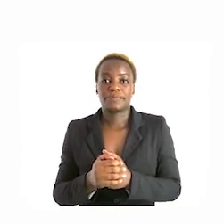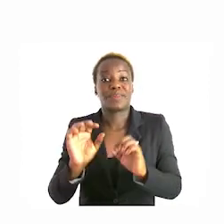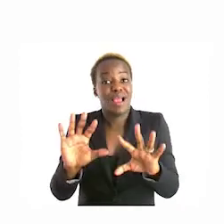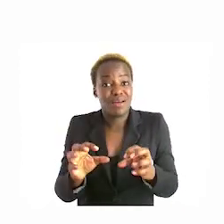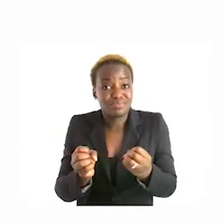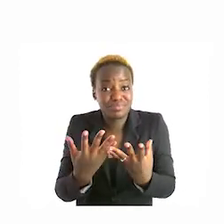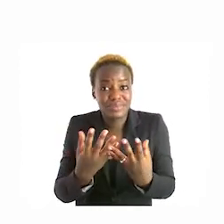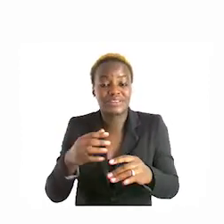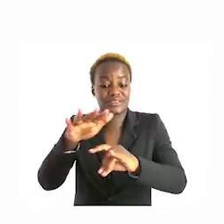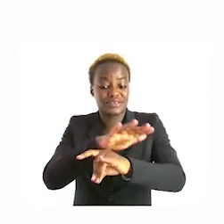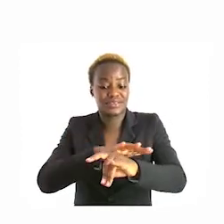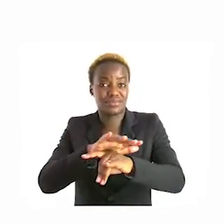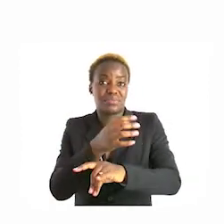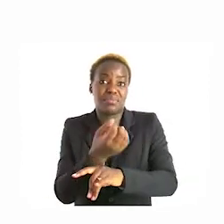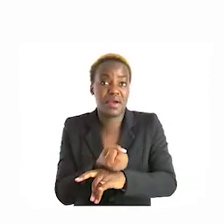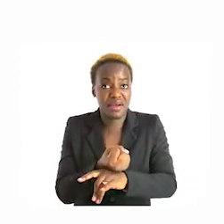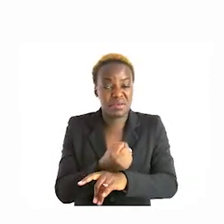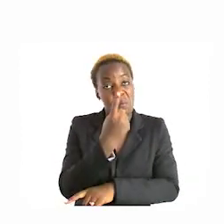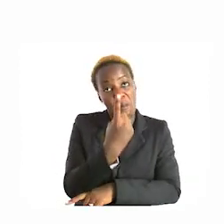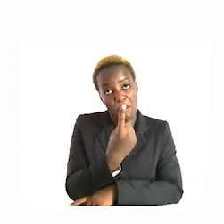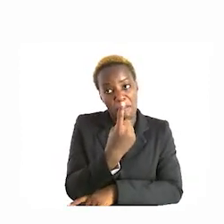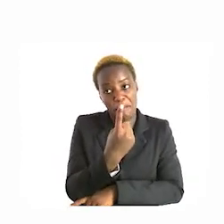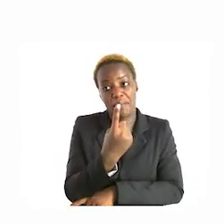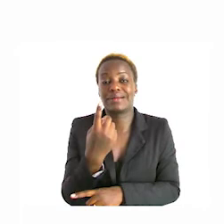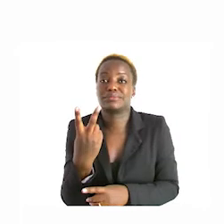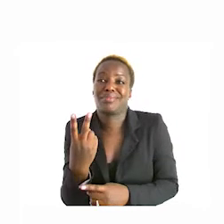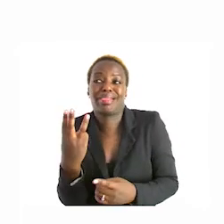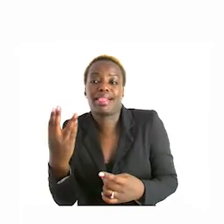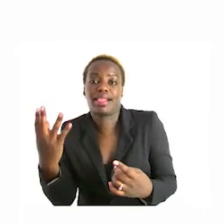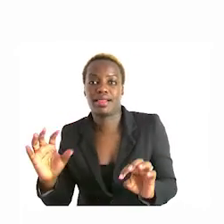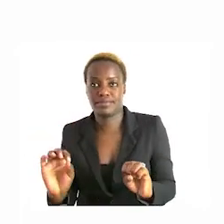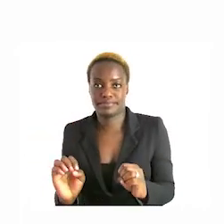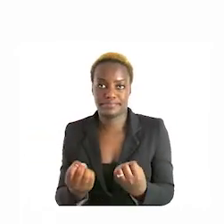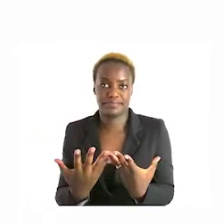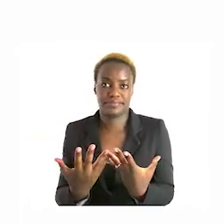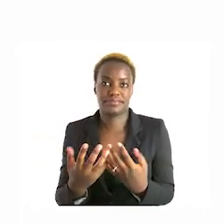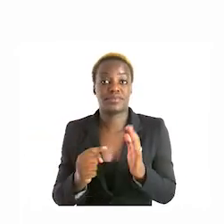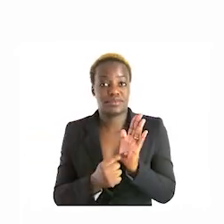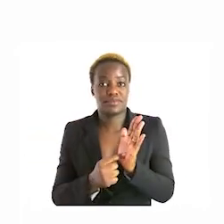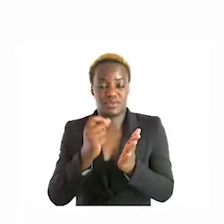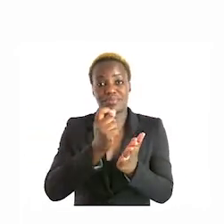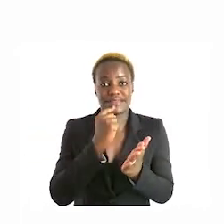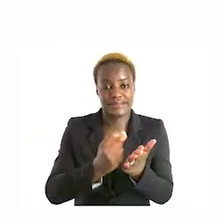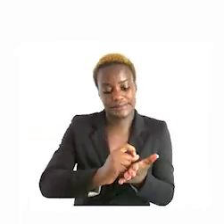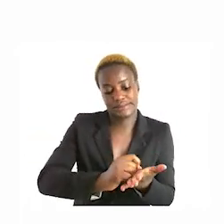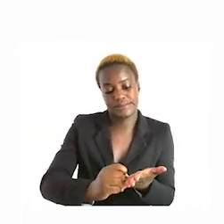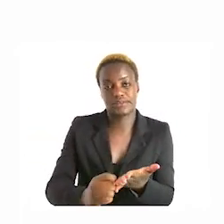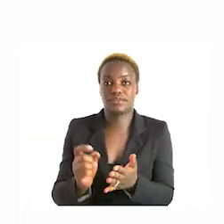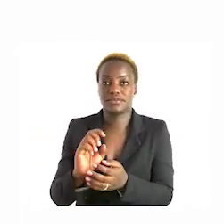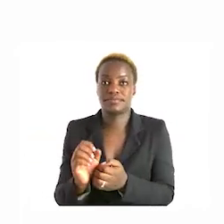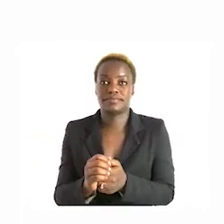animals are there? Is it only one, or are there more than one animal? You have to indicate for me the number there, as well